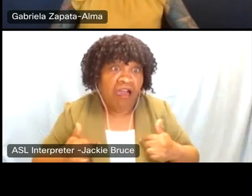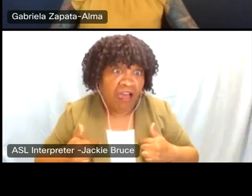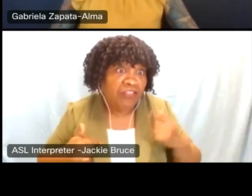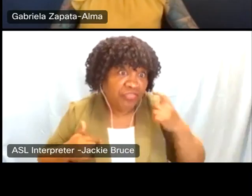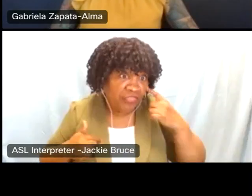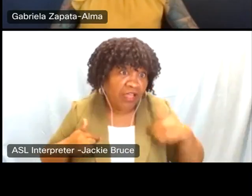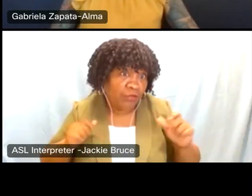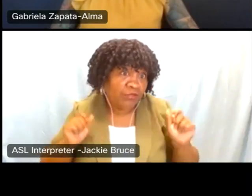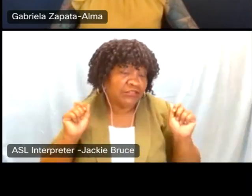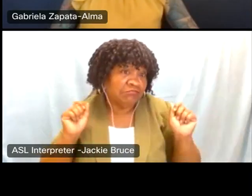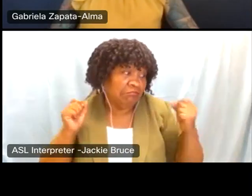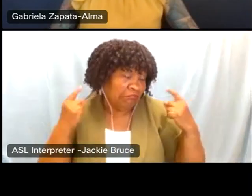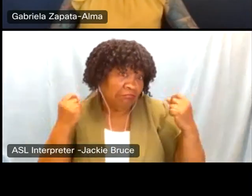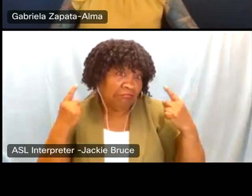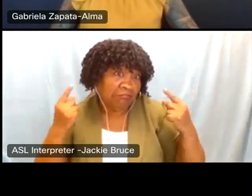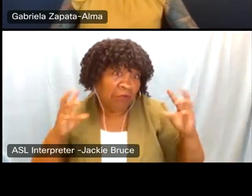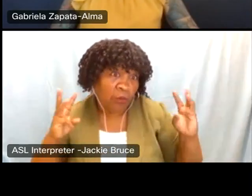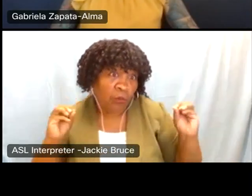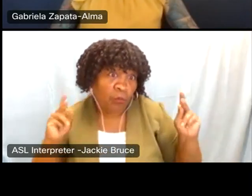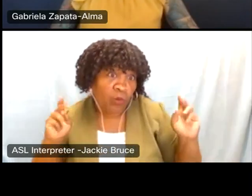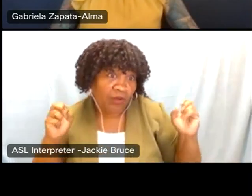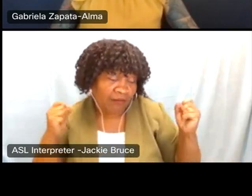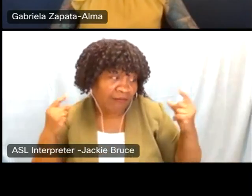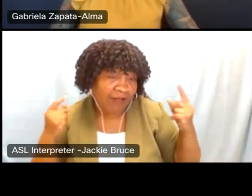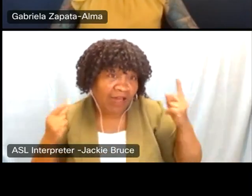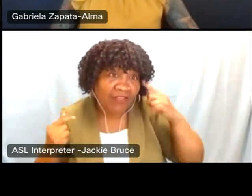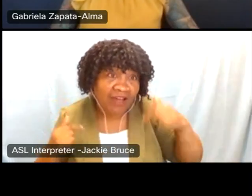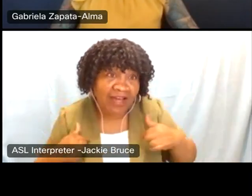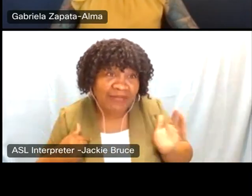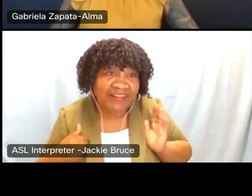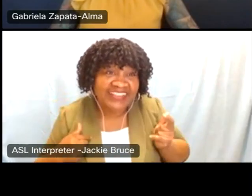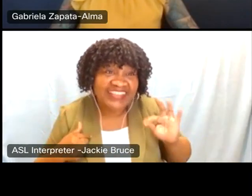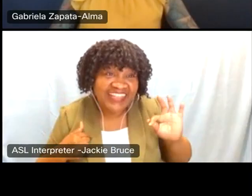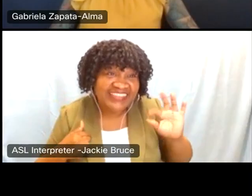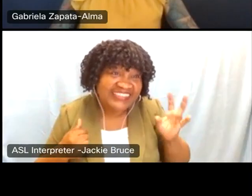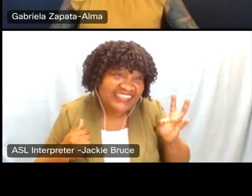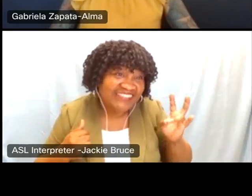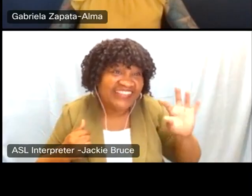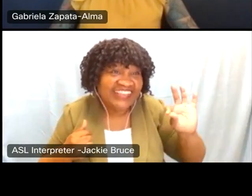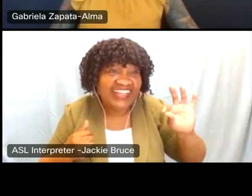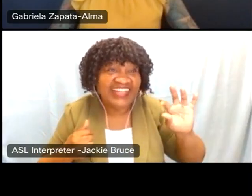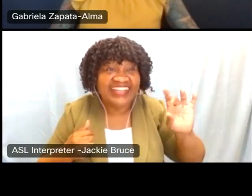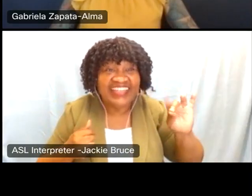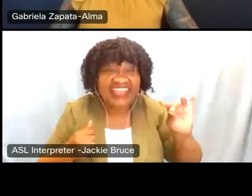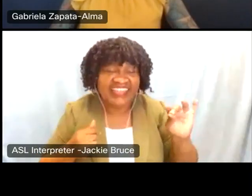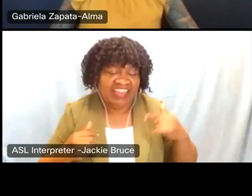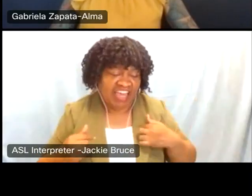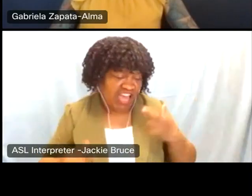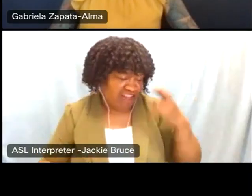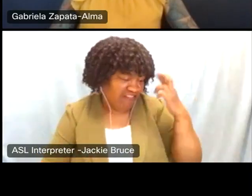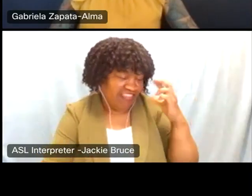woke at the time. This is look circa 1979, 80, and realized that I didn't know